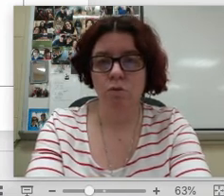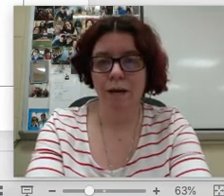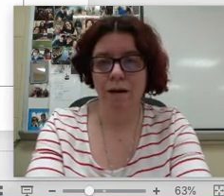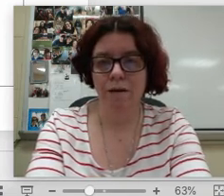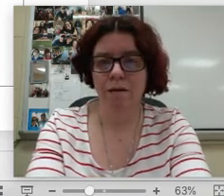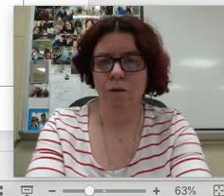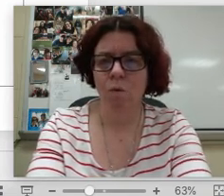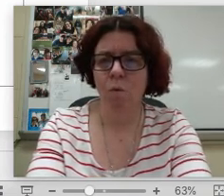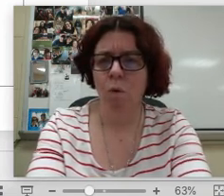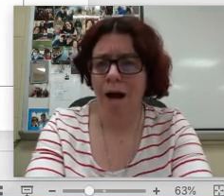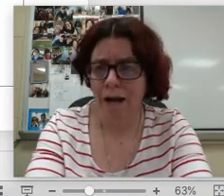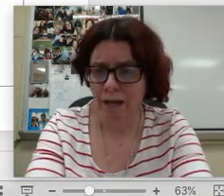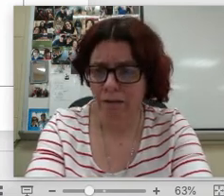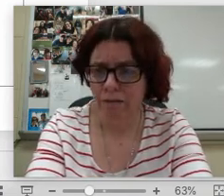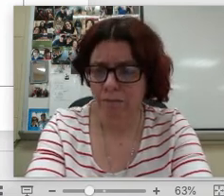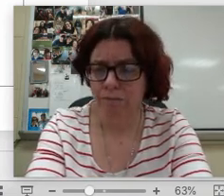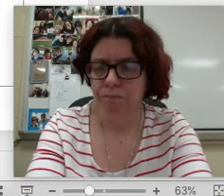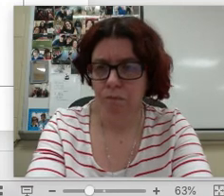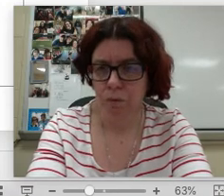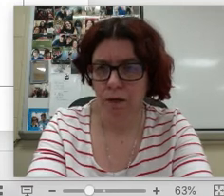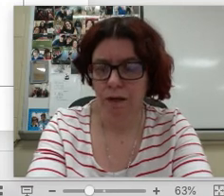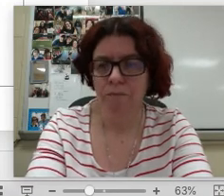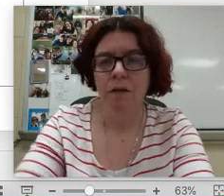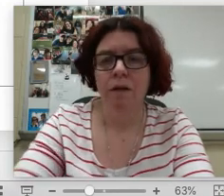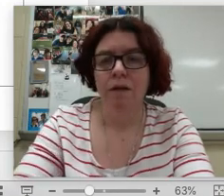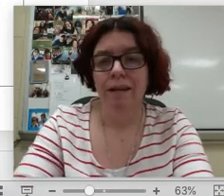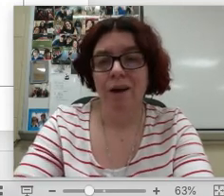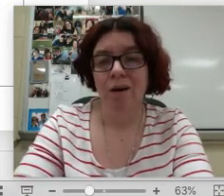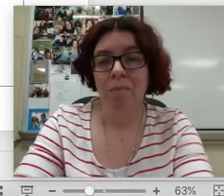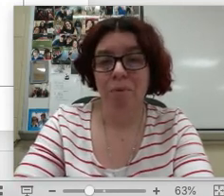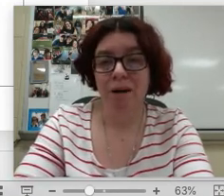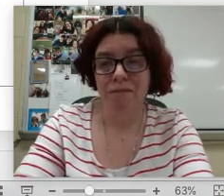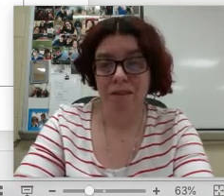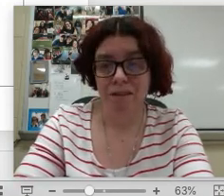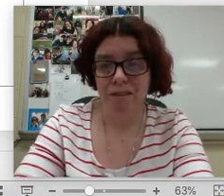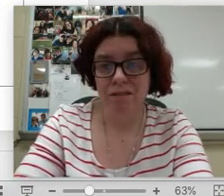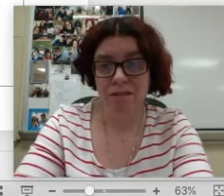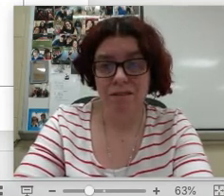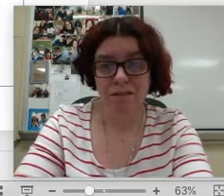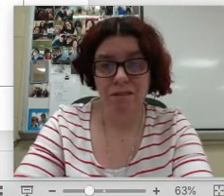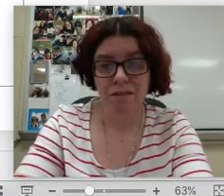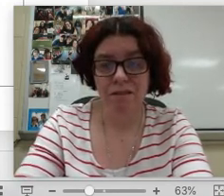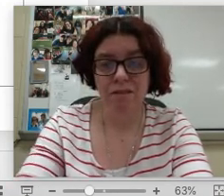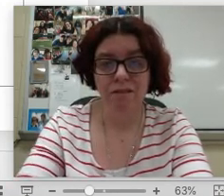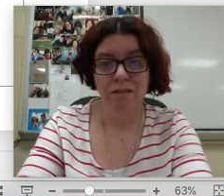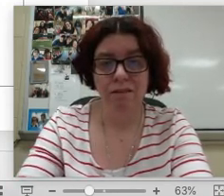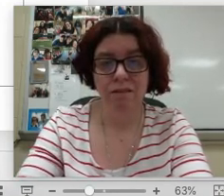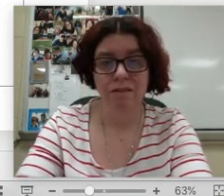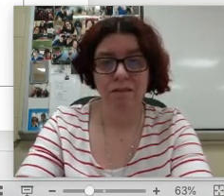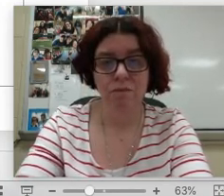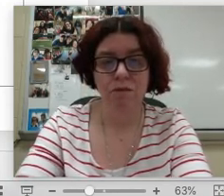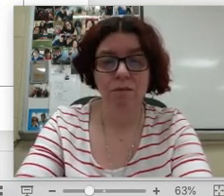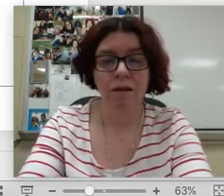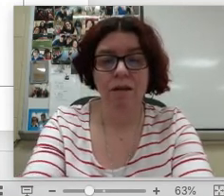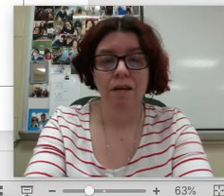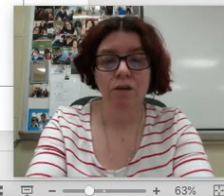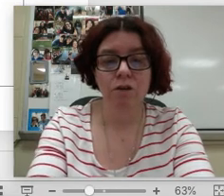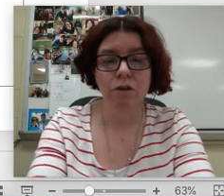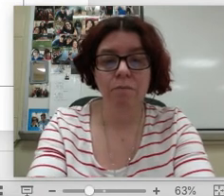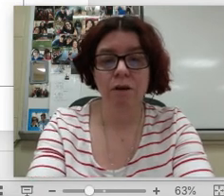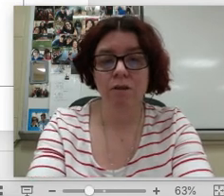You wear why? Okay. Now above this, and this is where it's going to